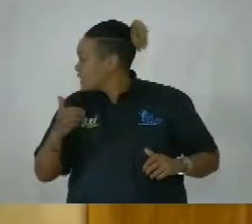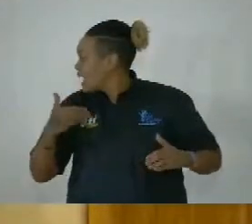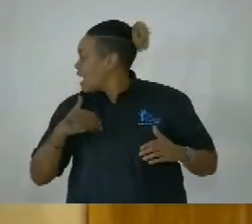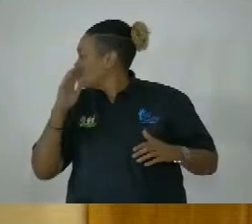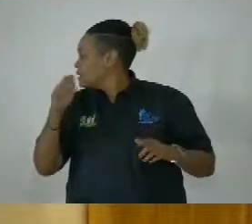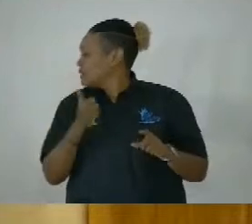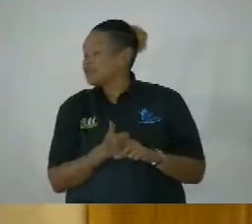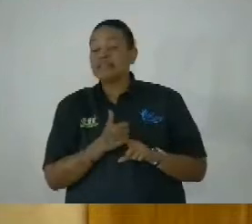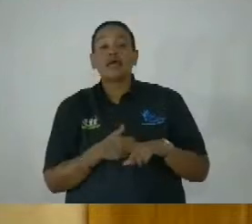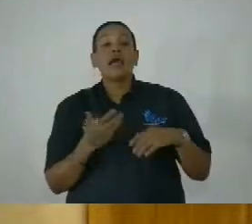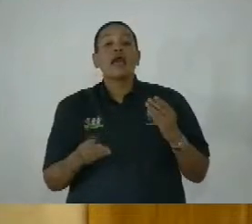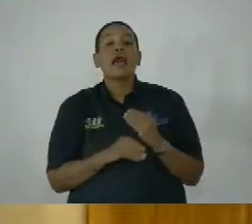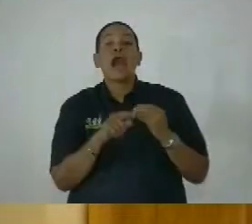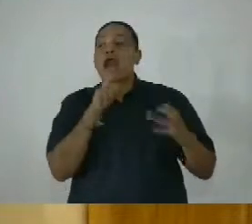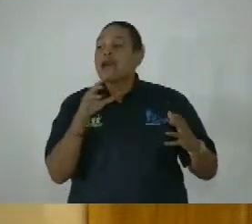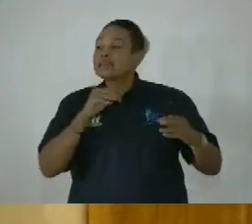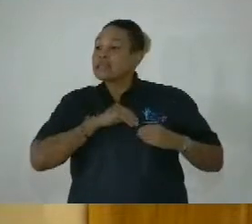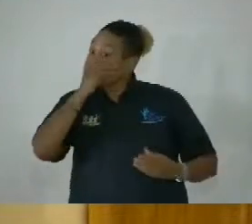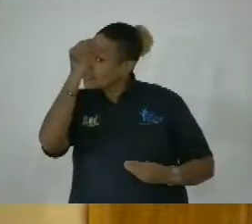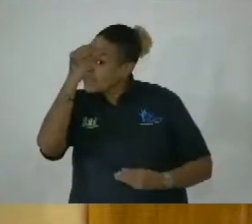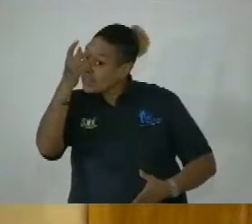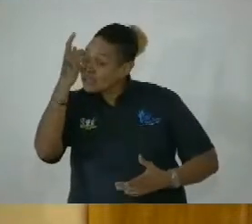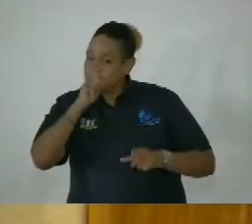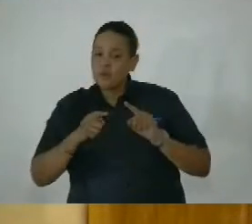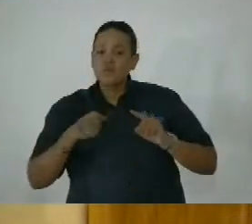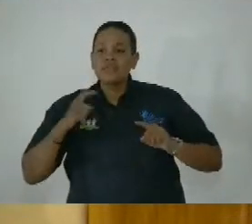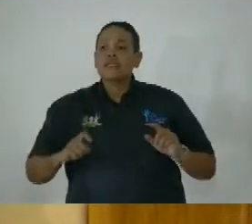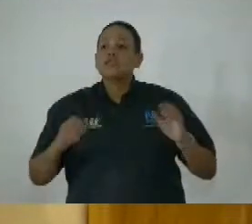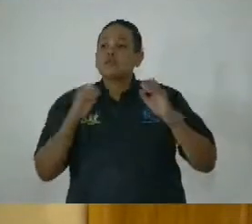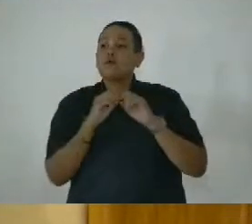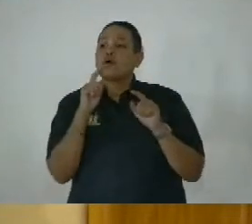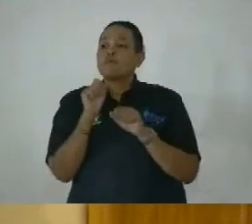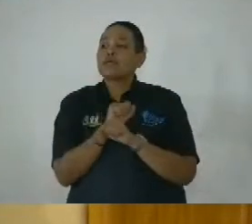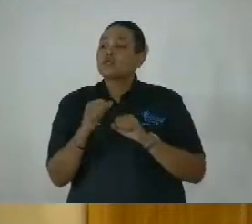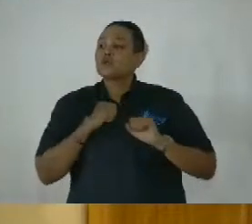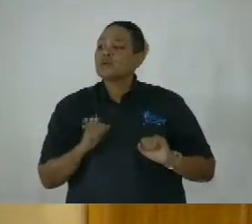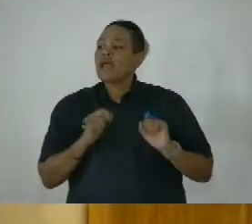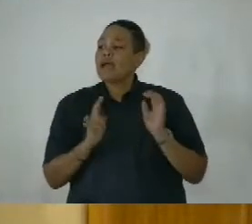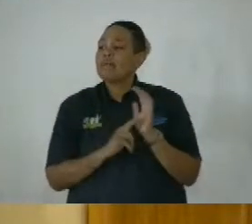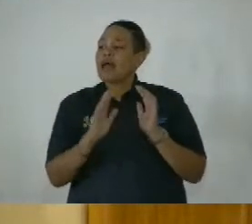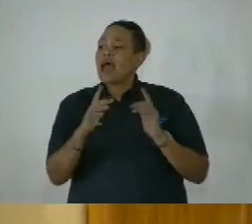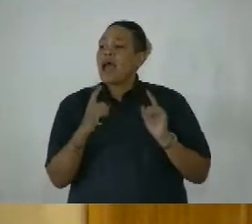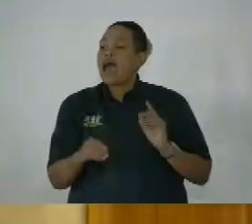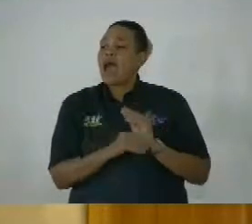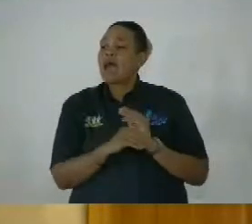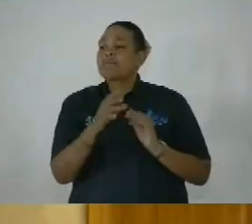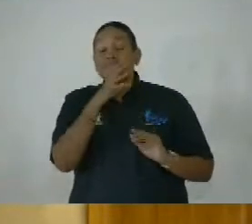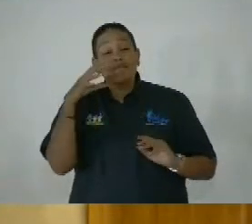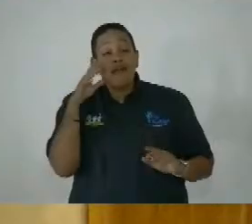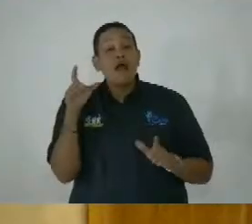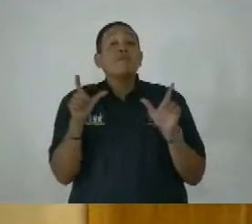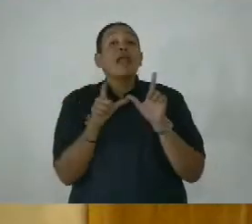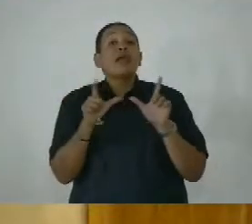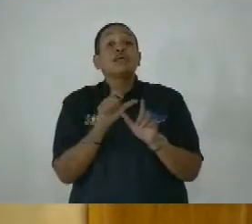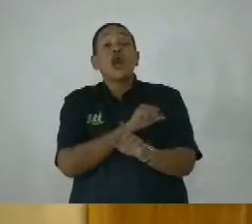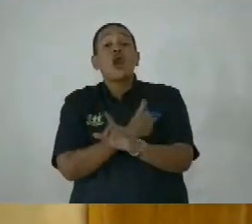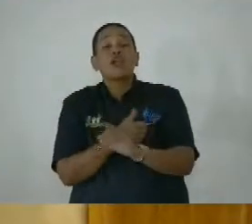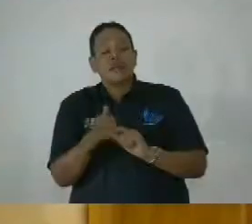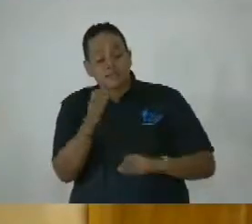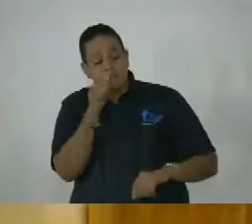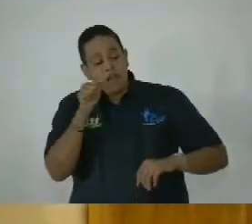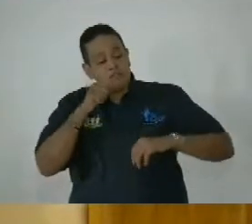the capacity to accept the data, but we need more to ensure we can apply it. The Firearm Licensing Authority, of course, the Private